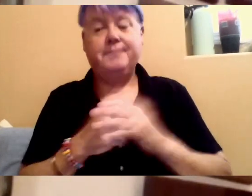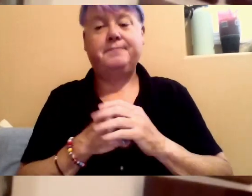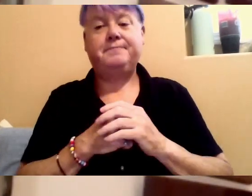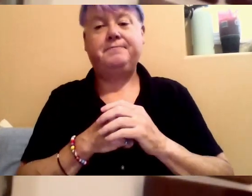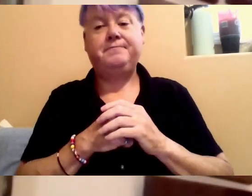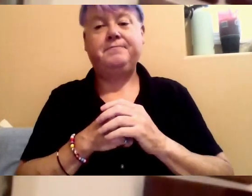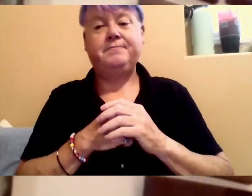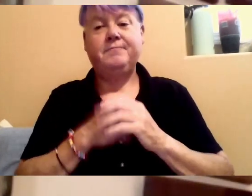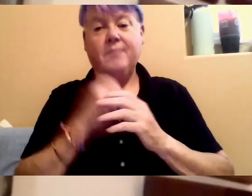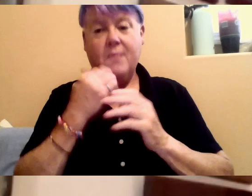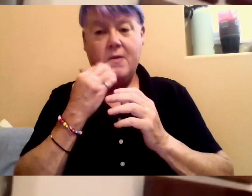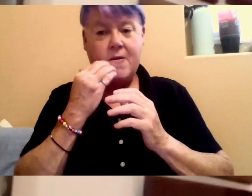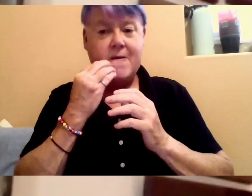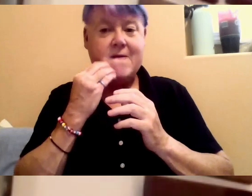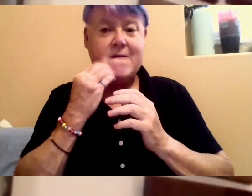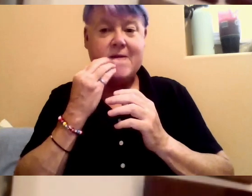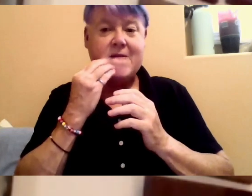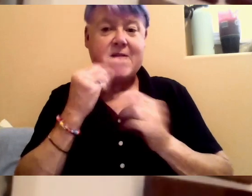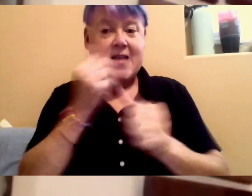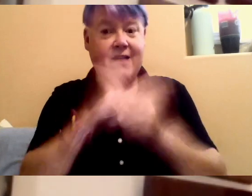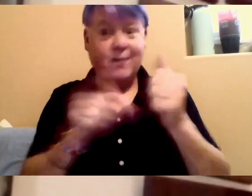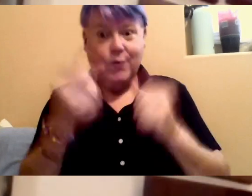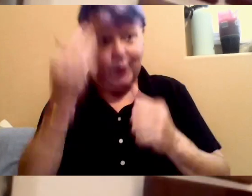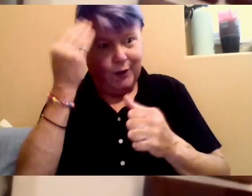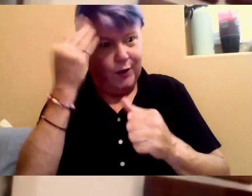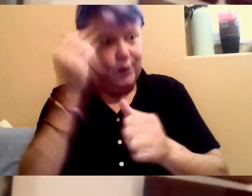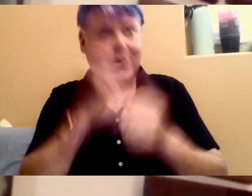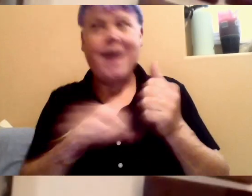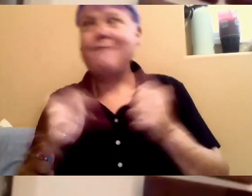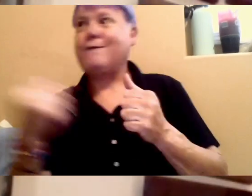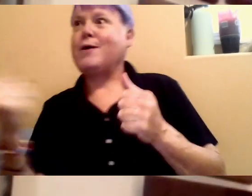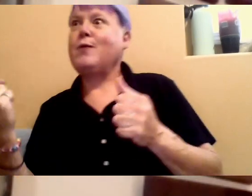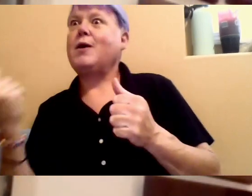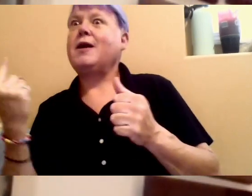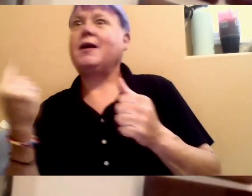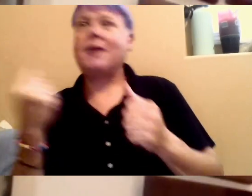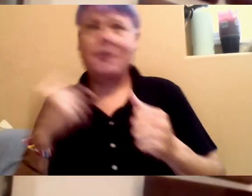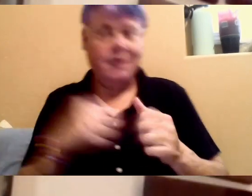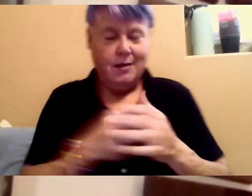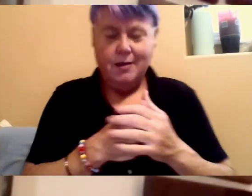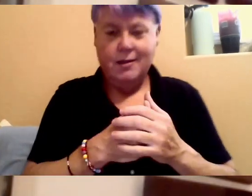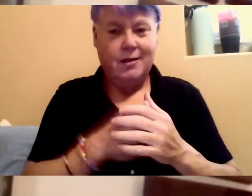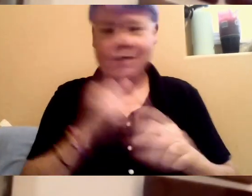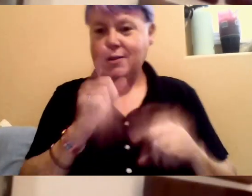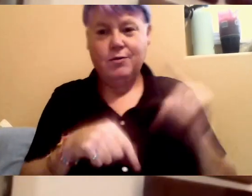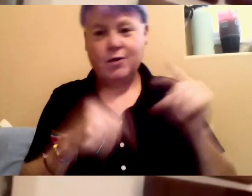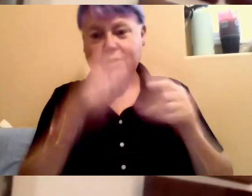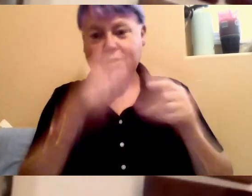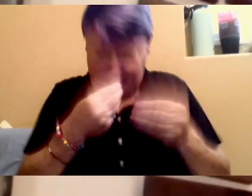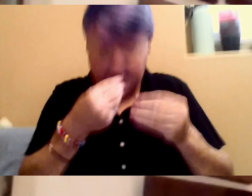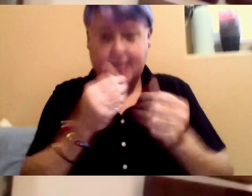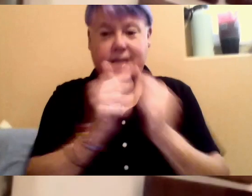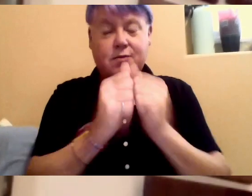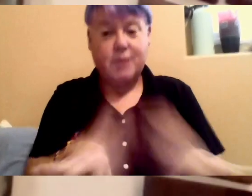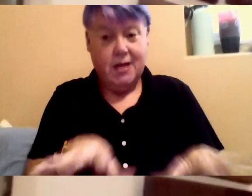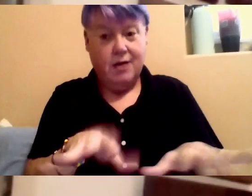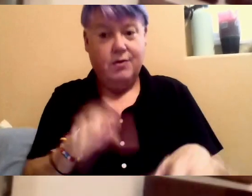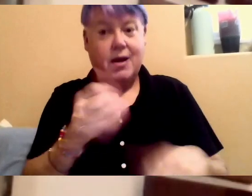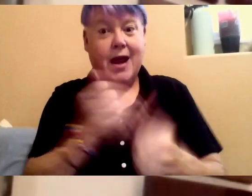claustrophobic place where everybody knew your parents. It was, you couldn't sneeze without everybody knowing about